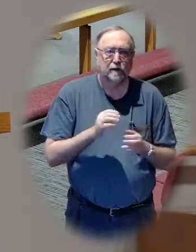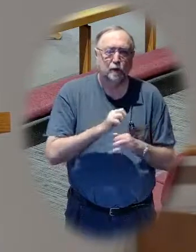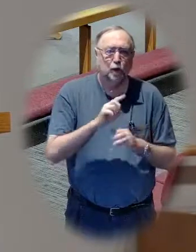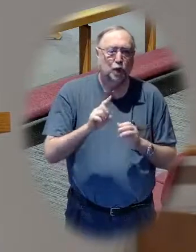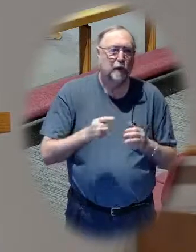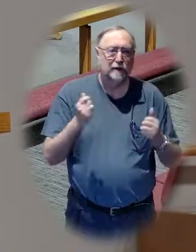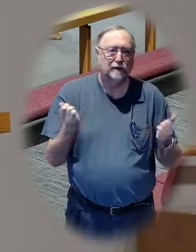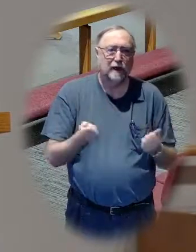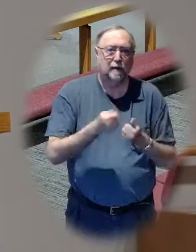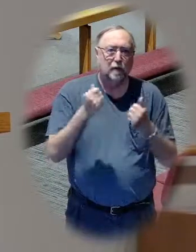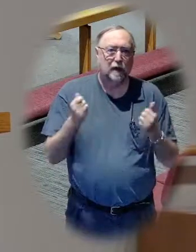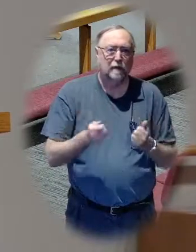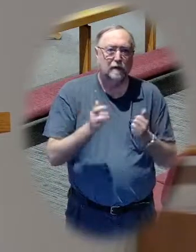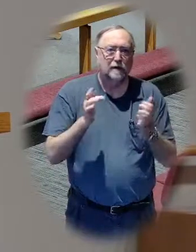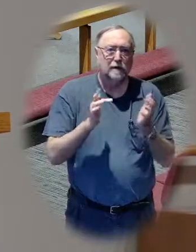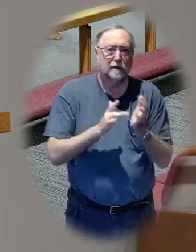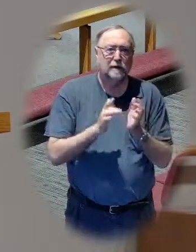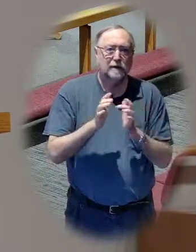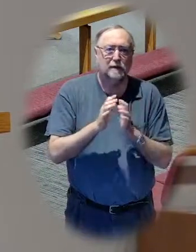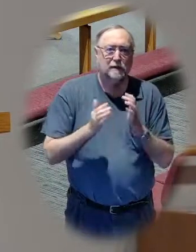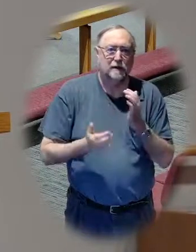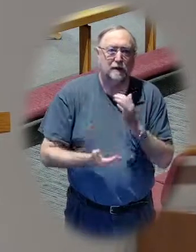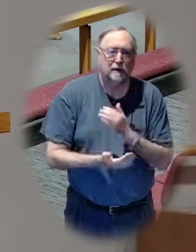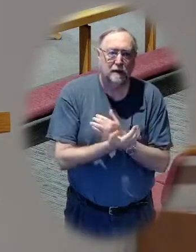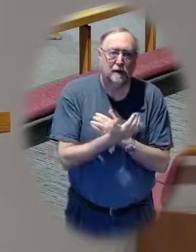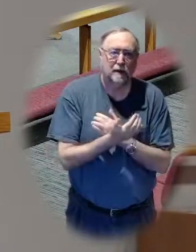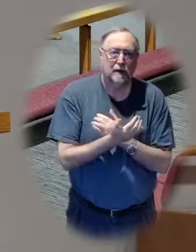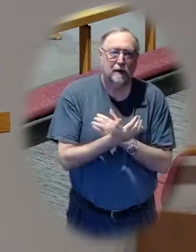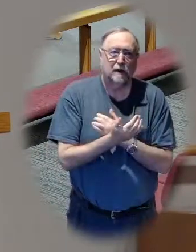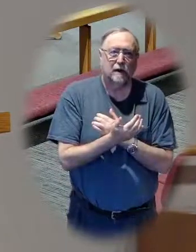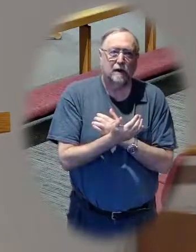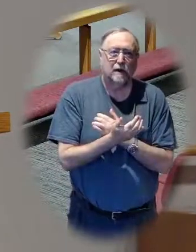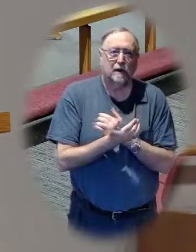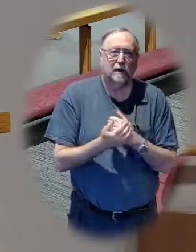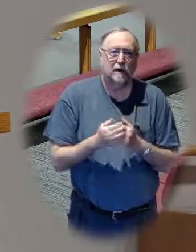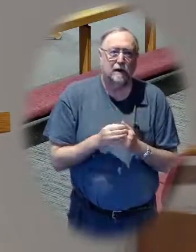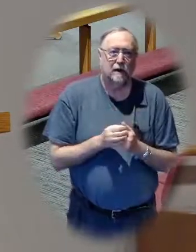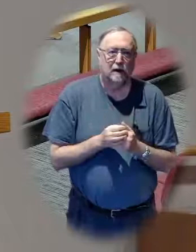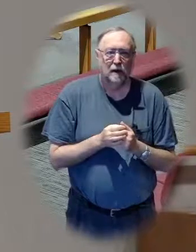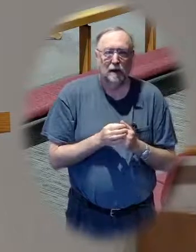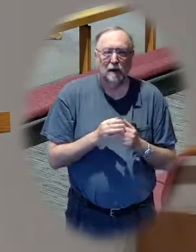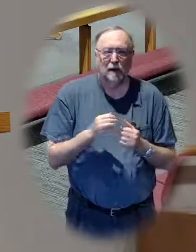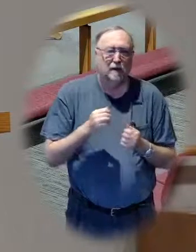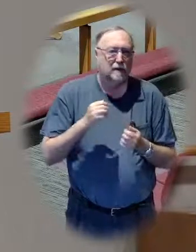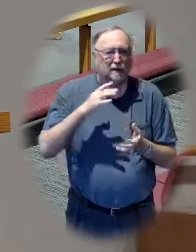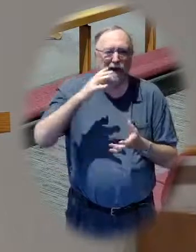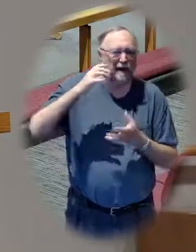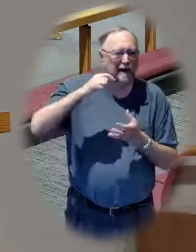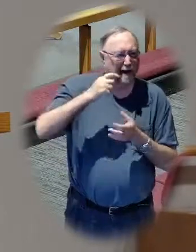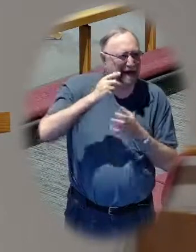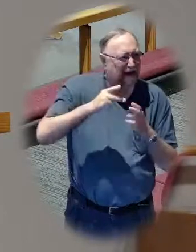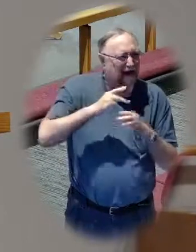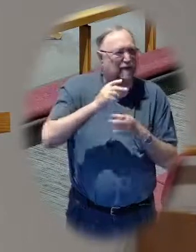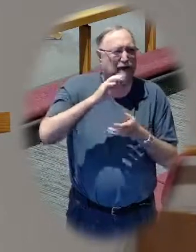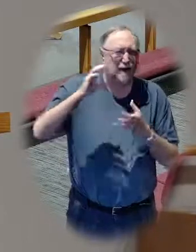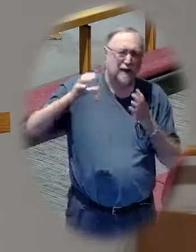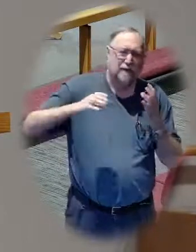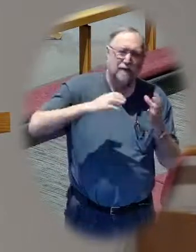celebration of Christ's birth, we kind of enter into this limbo time